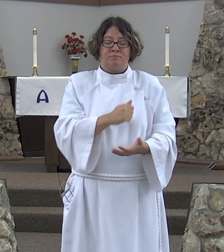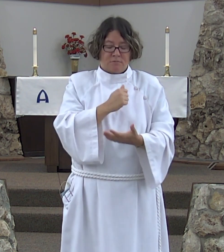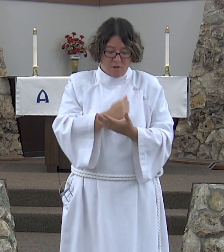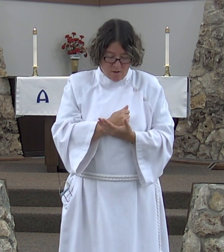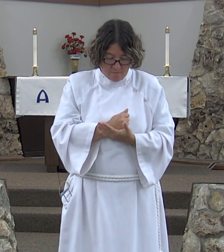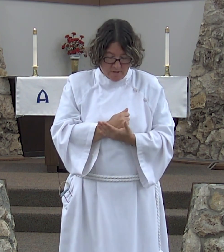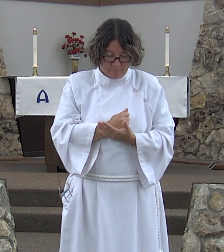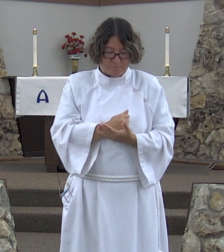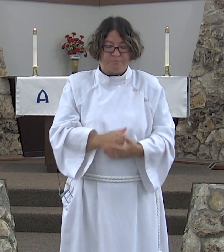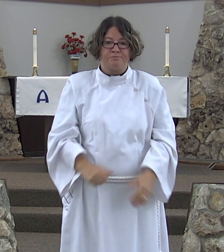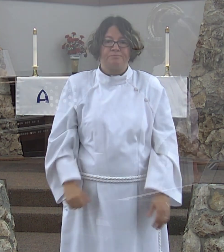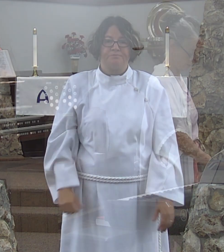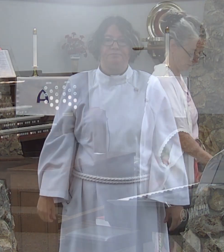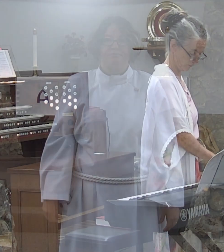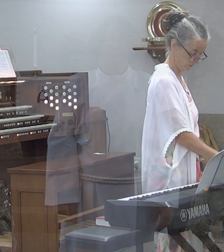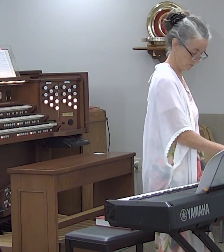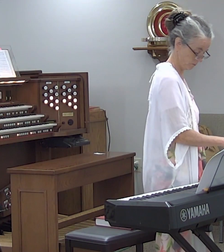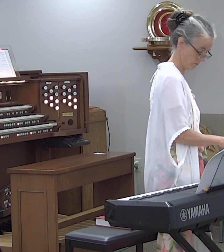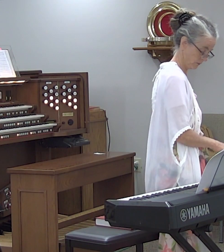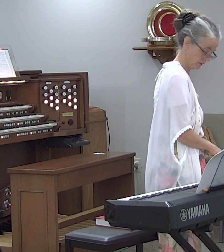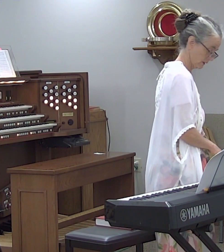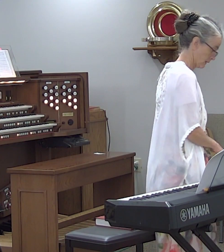forever. Amen.